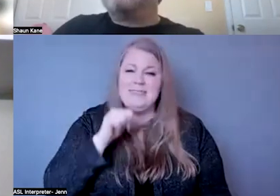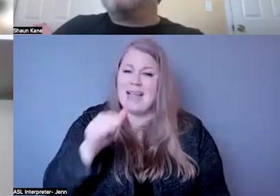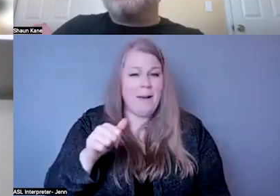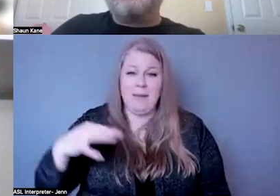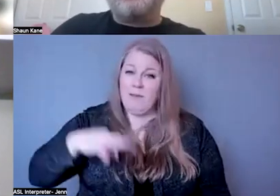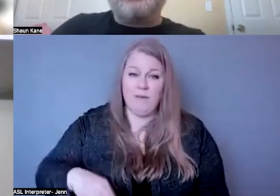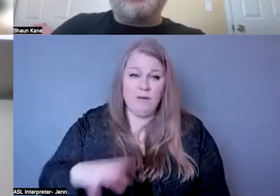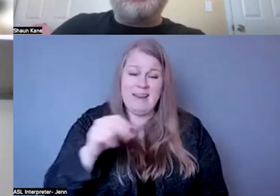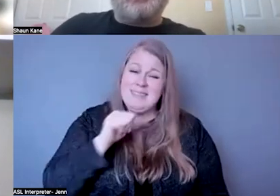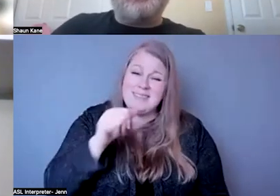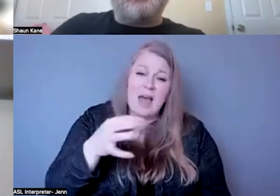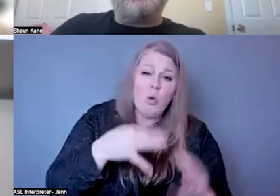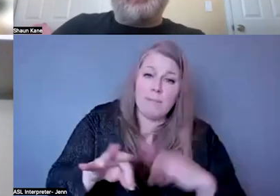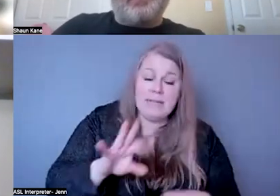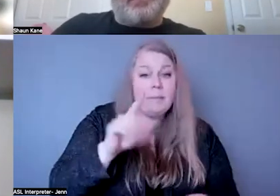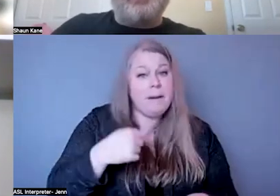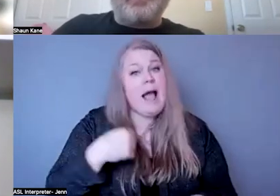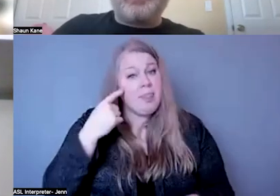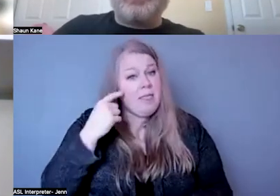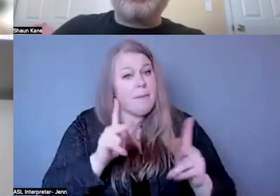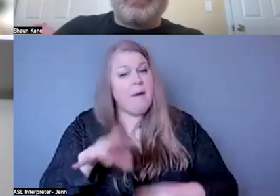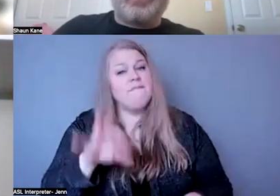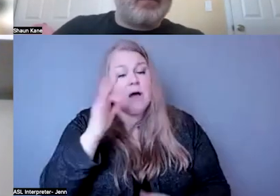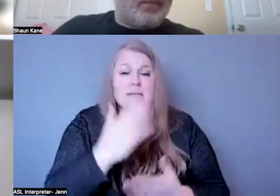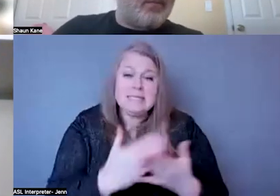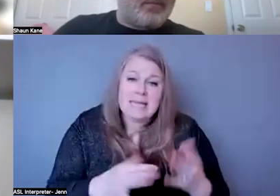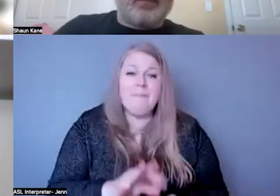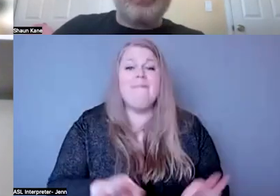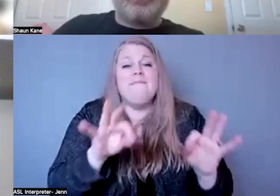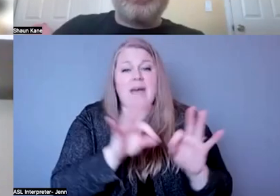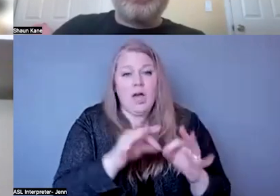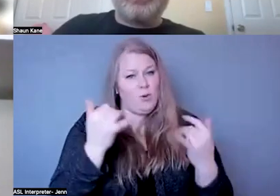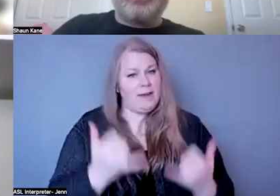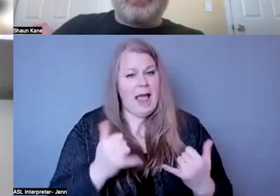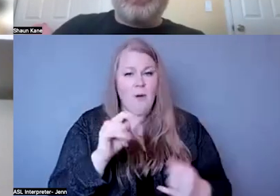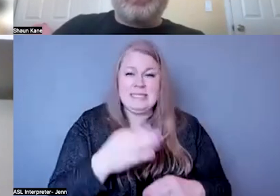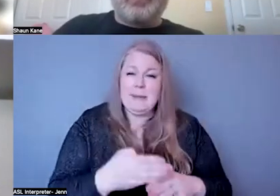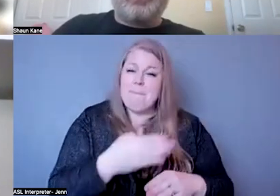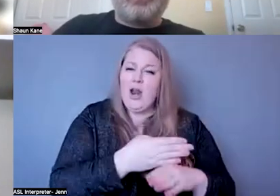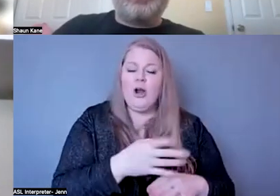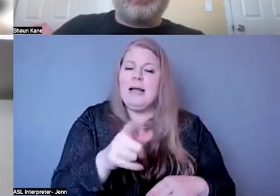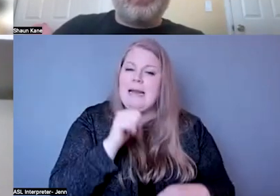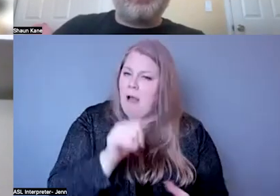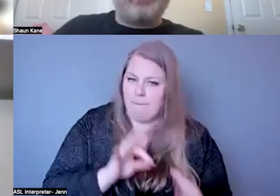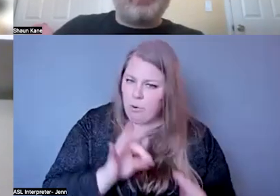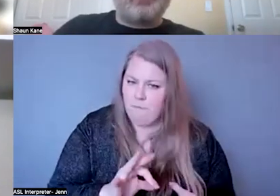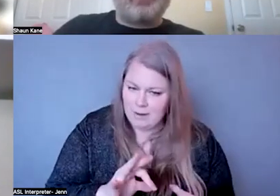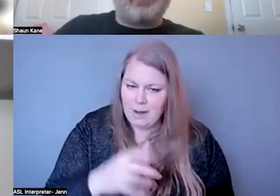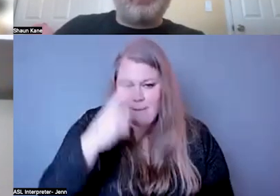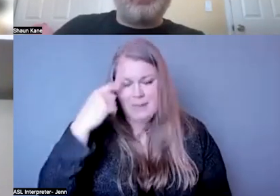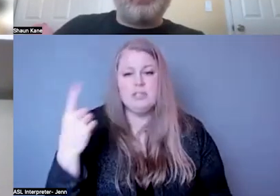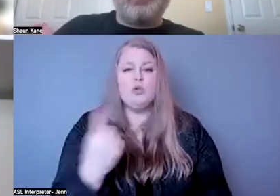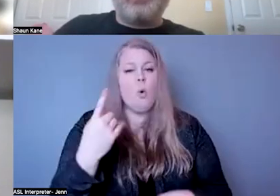certainly not a replacement, but I think people have found value and started to find value now that it's better, even though it's not perfect, because it's always